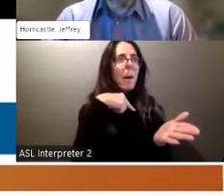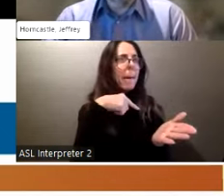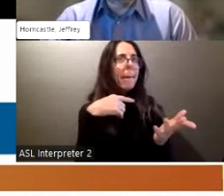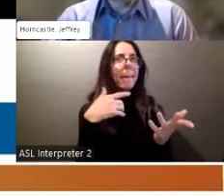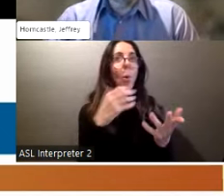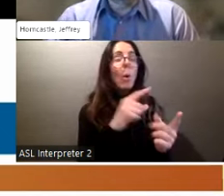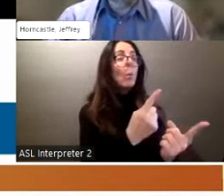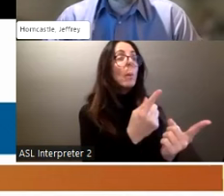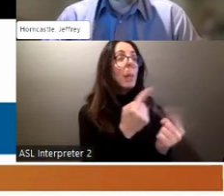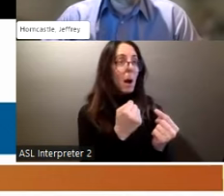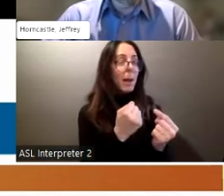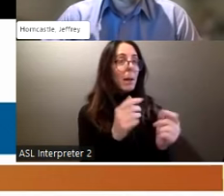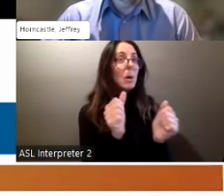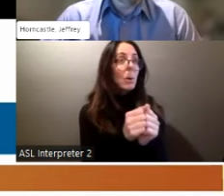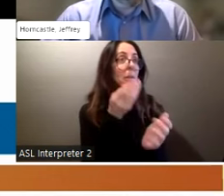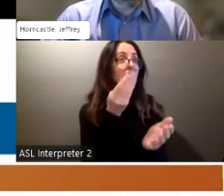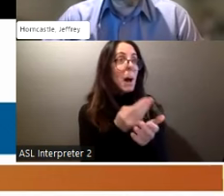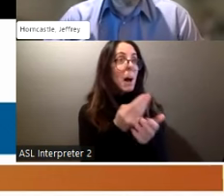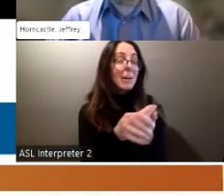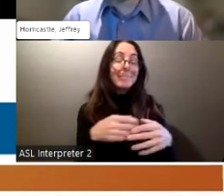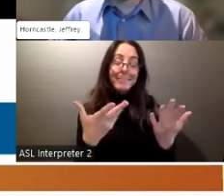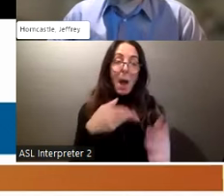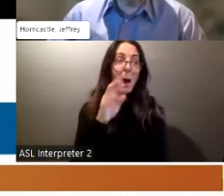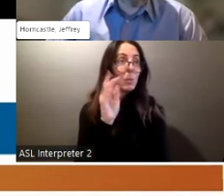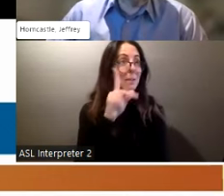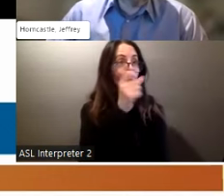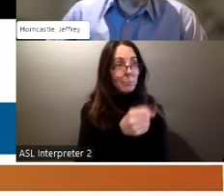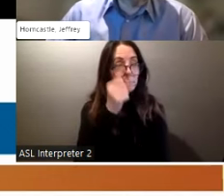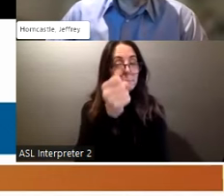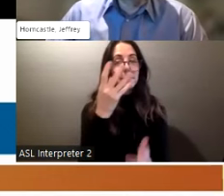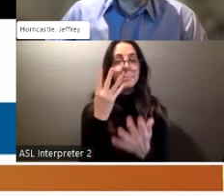to the email and send funds, then you're risking being arrested.